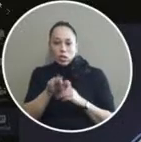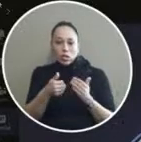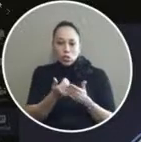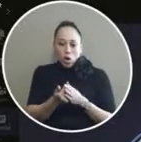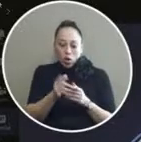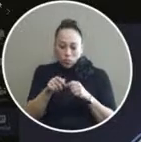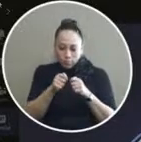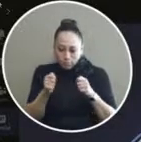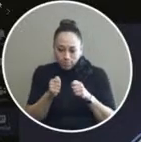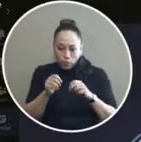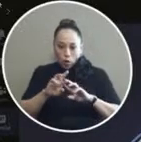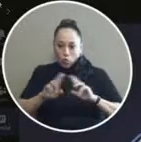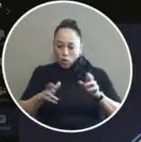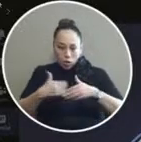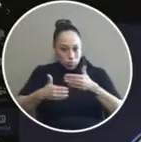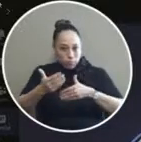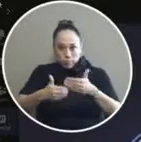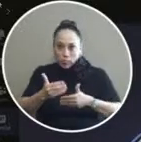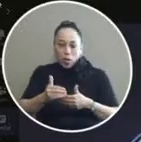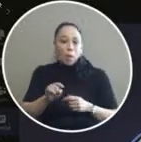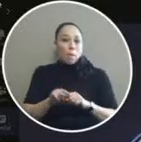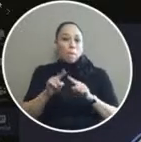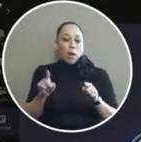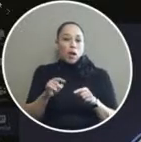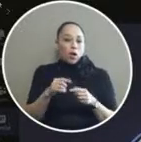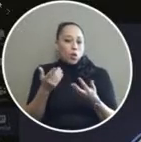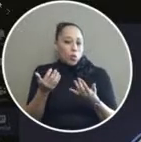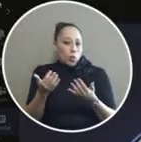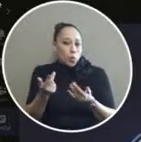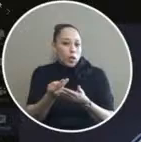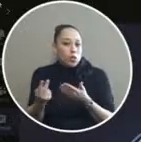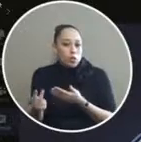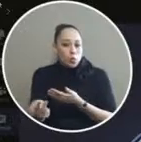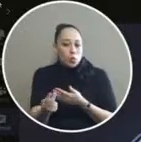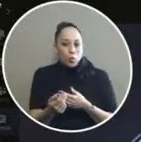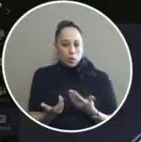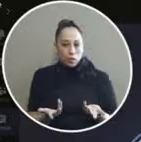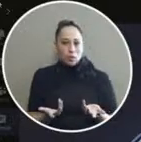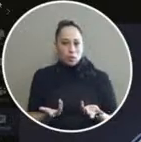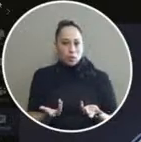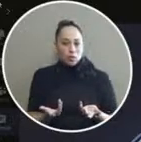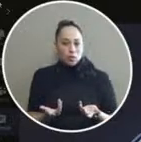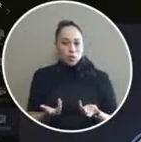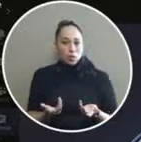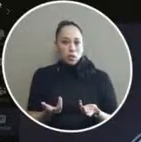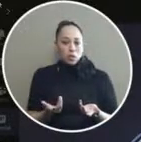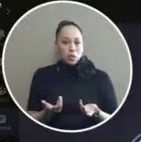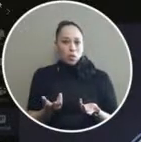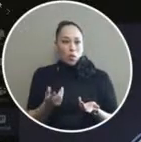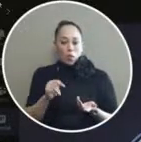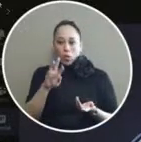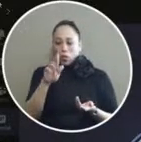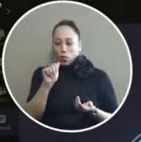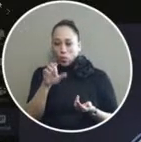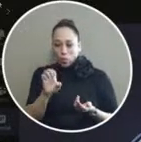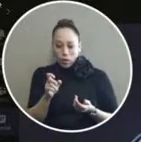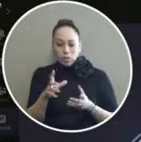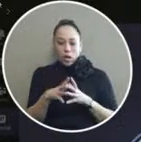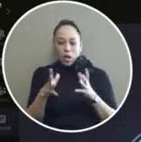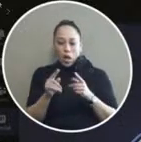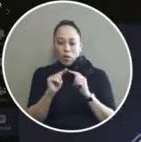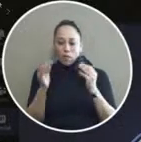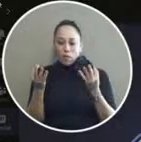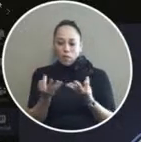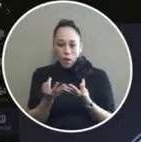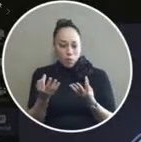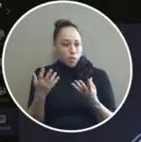tied up and ready to go, but to wait 2 weeks at a time of crisis for so many families in our